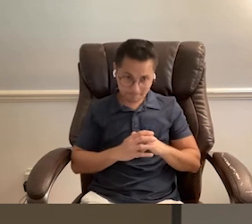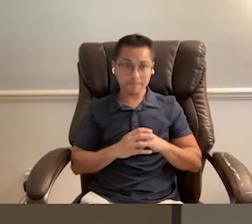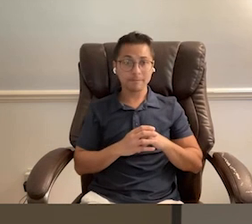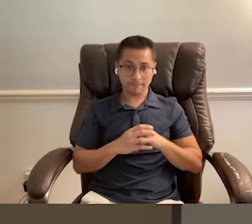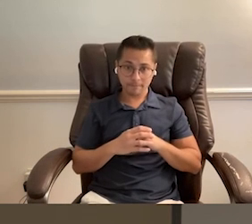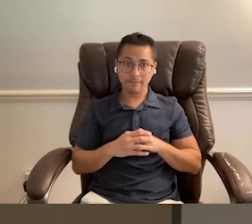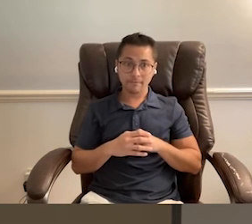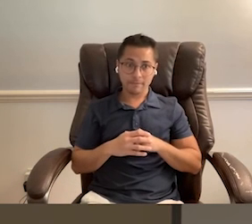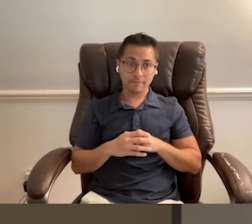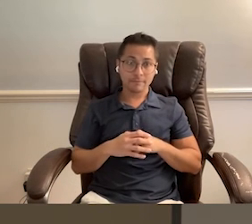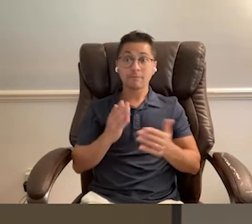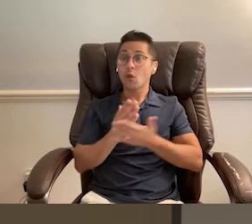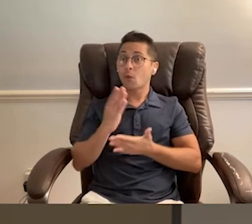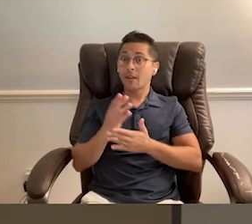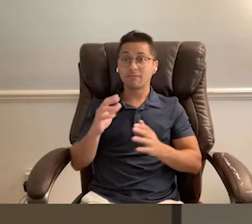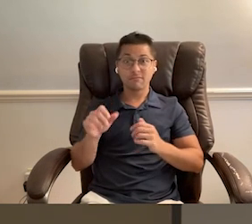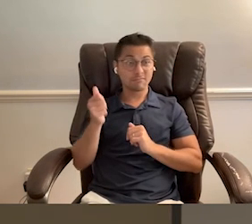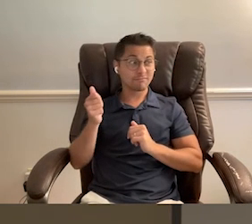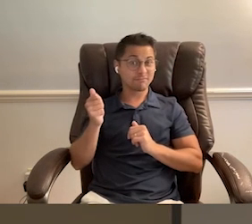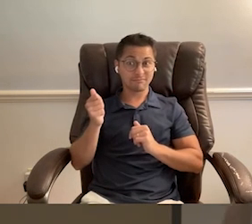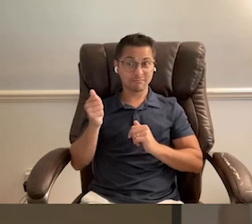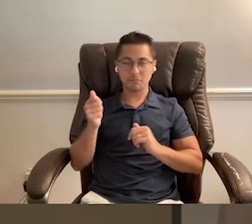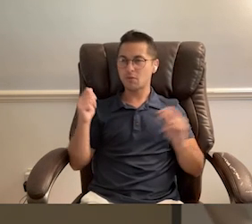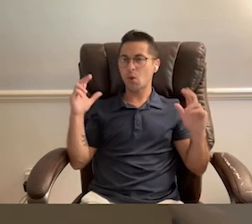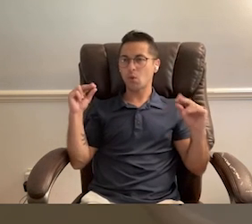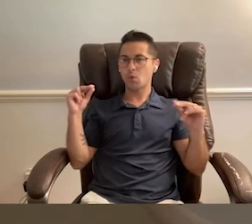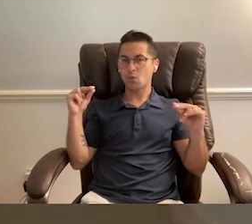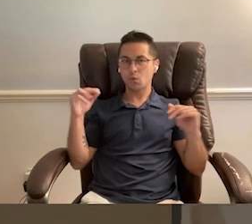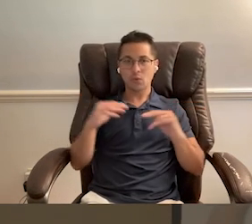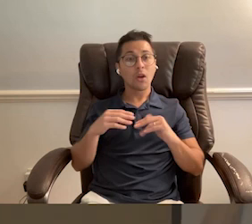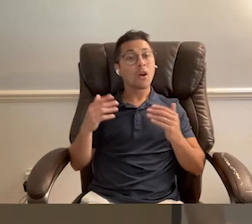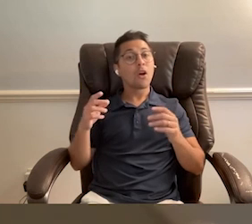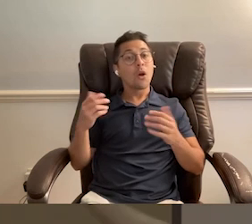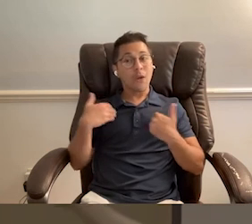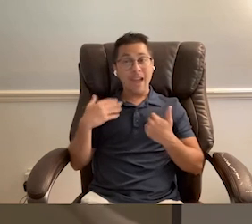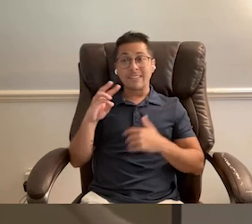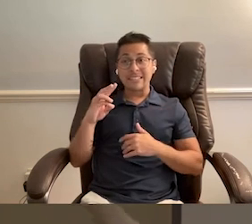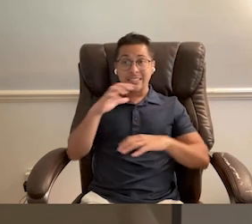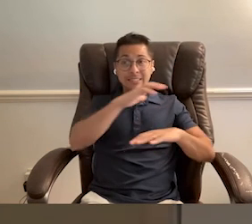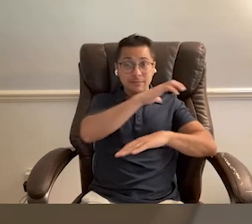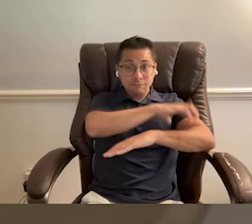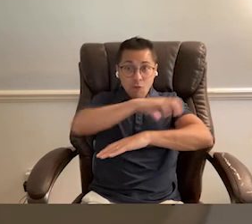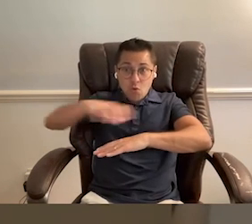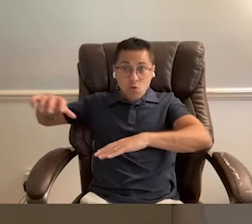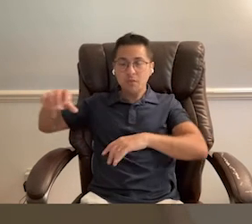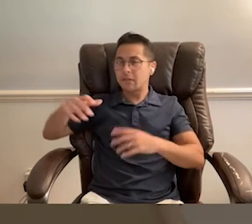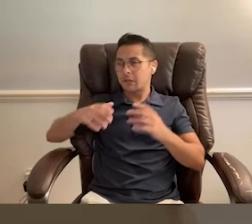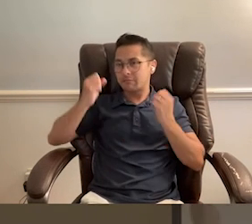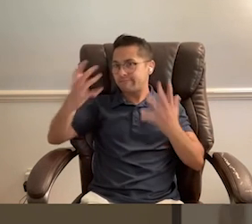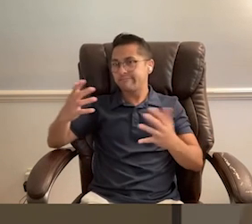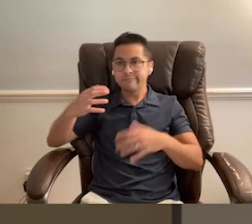All right. Anybody else? No. Well, we have 6 booths. There's plenty of experts down there. They can answer all